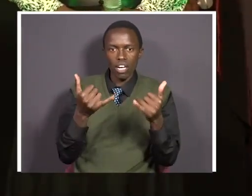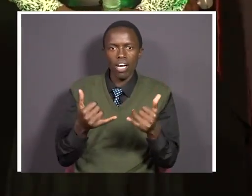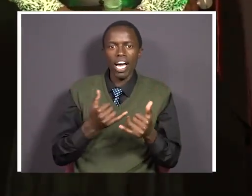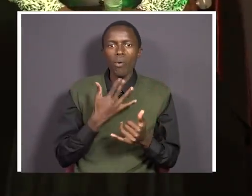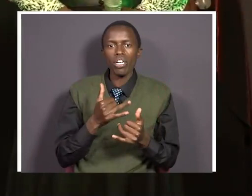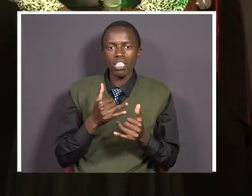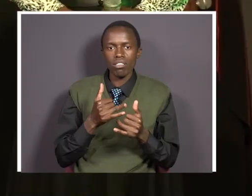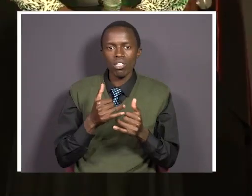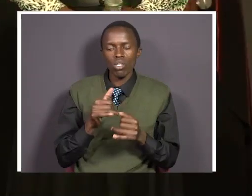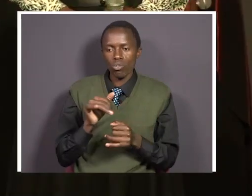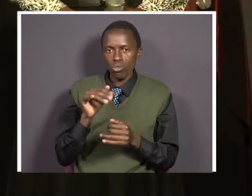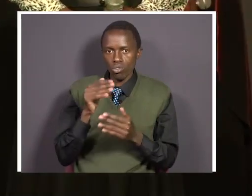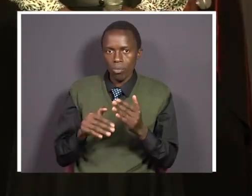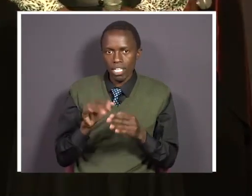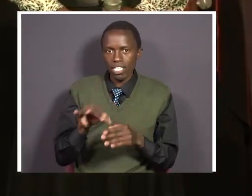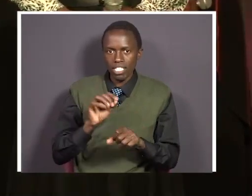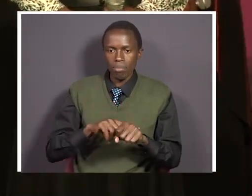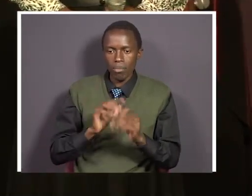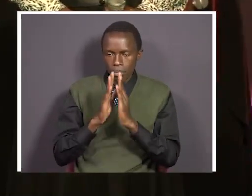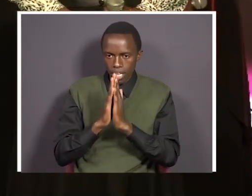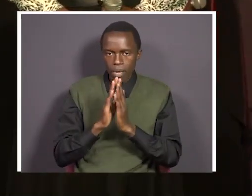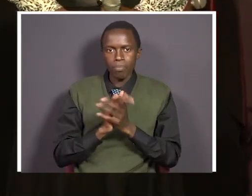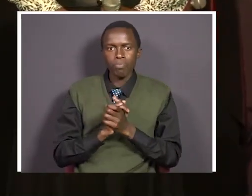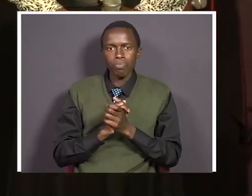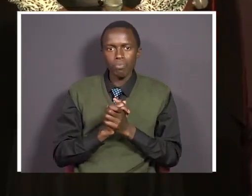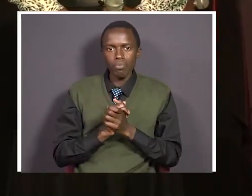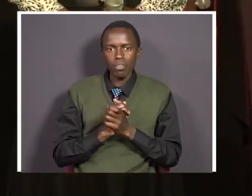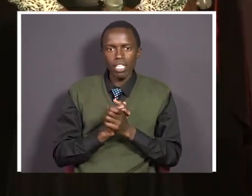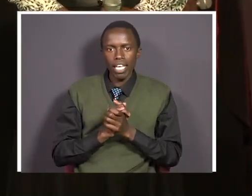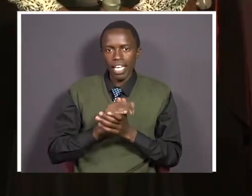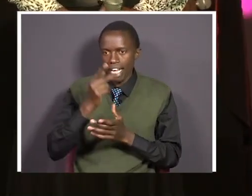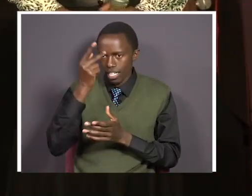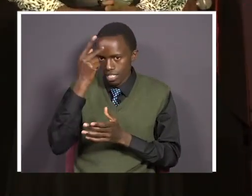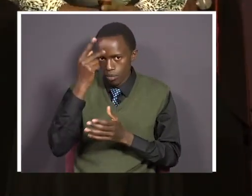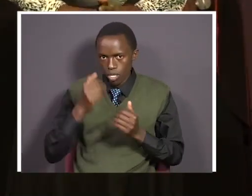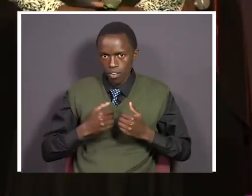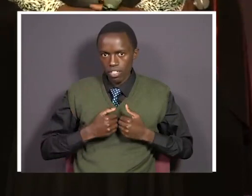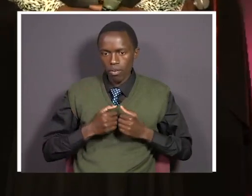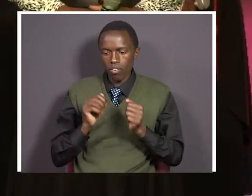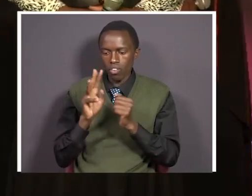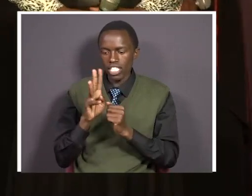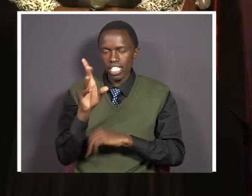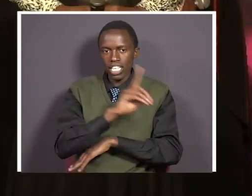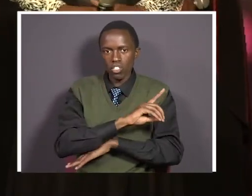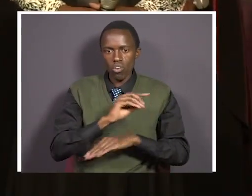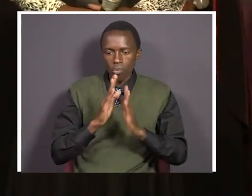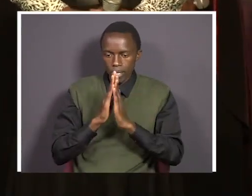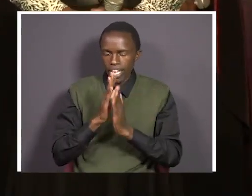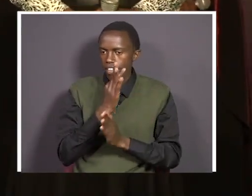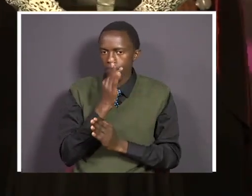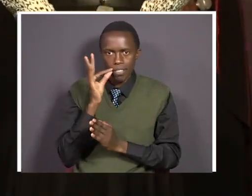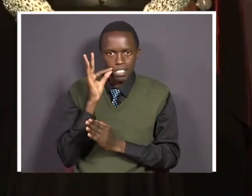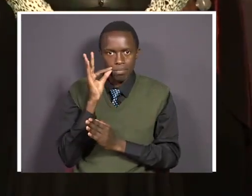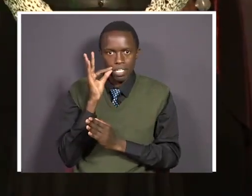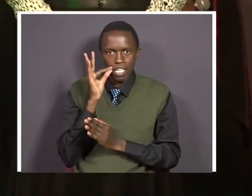now, I'd like us to pause and take some time in prayer. And we know as CITAM, we've been having our 14 days of prayer and